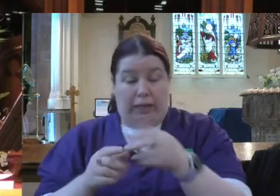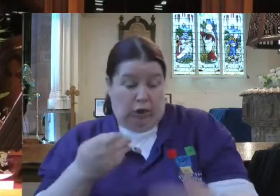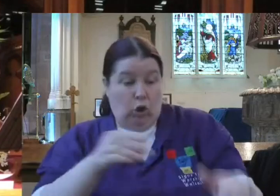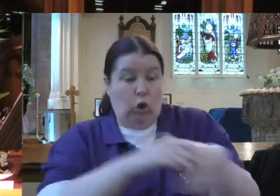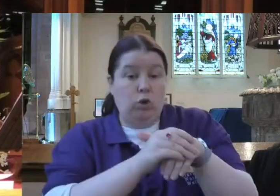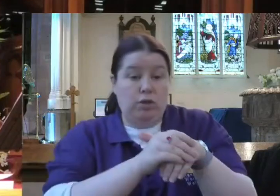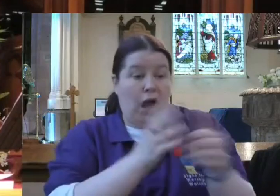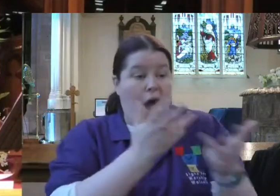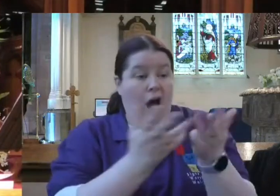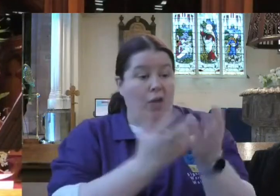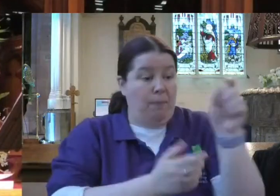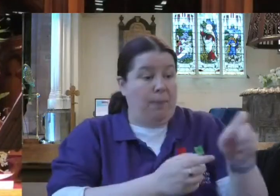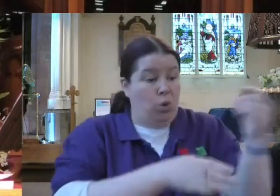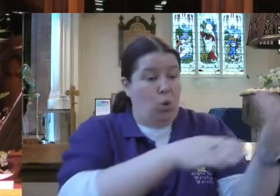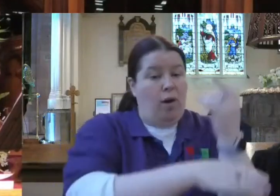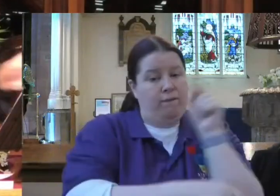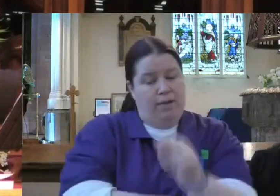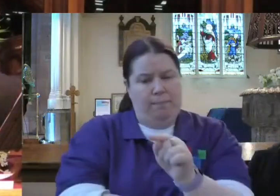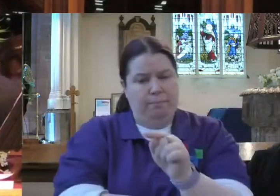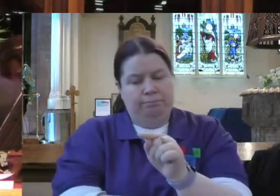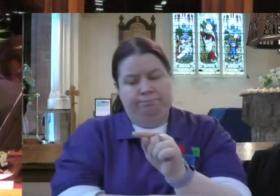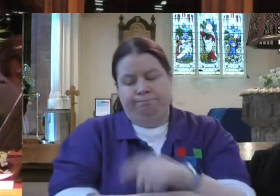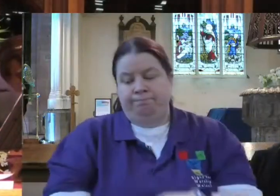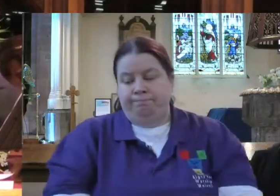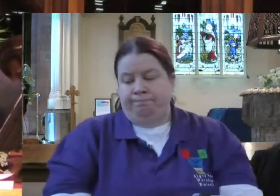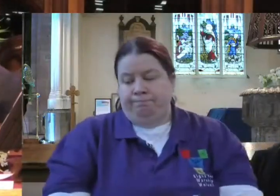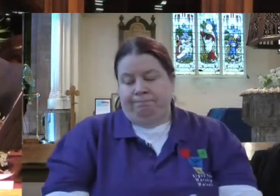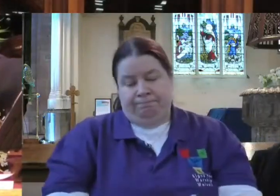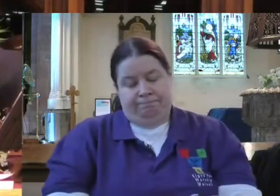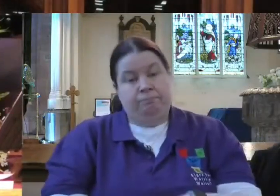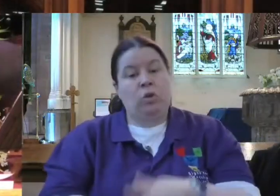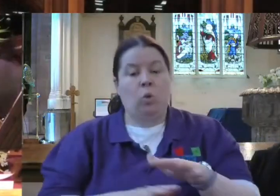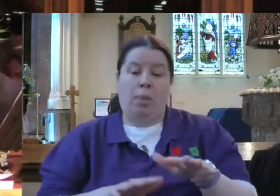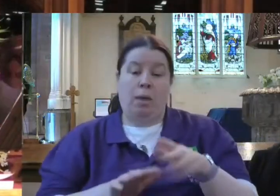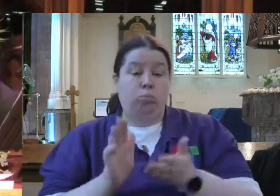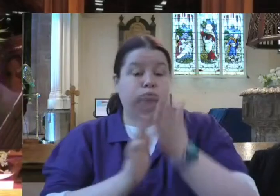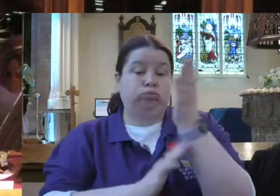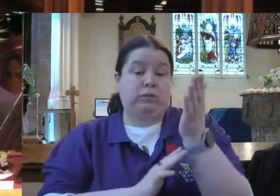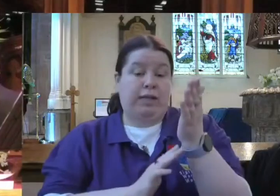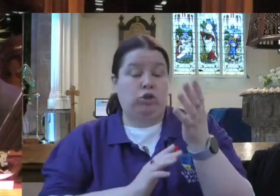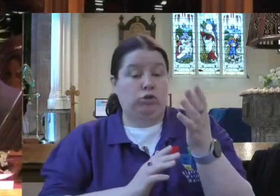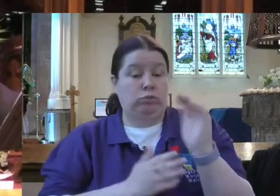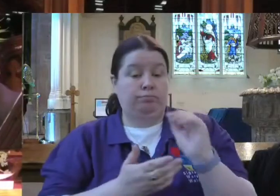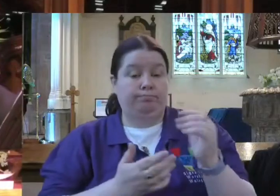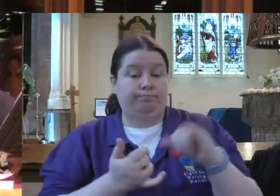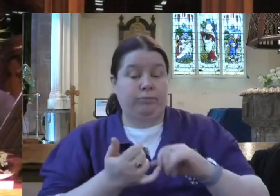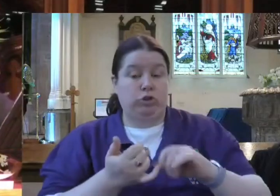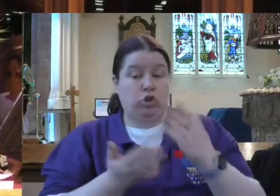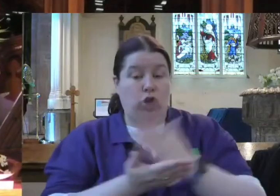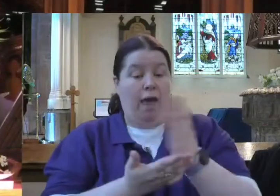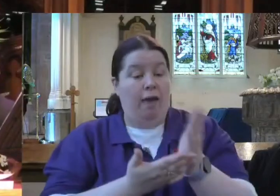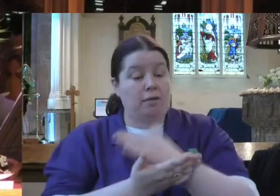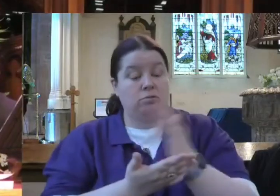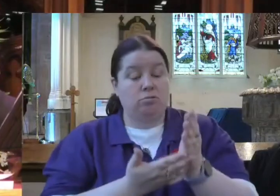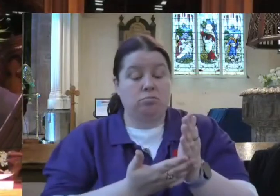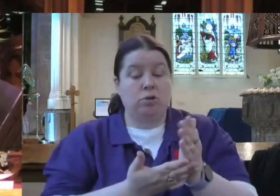subcontractors. Nobody missed out. When it floated on the stock exchange in 1997, the shares